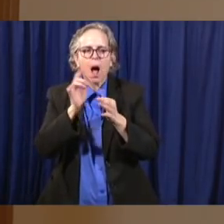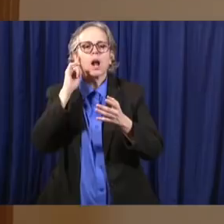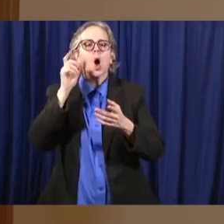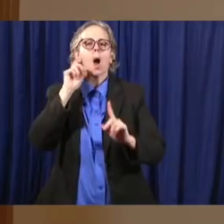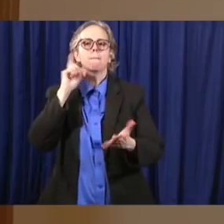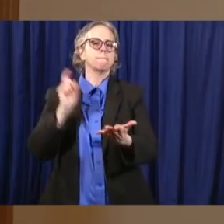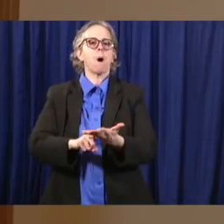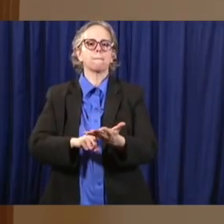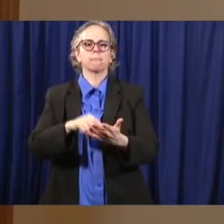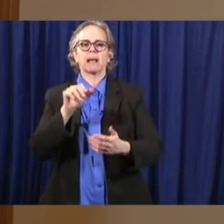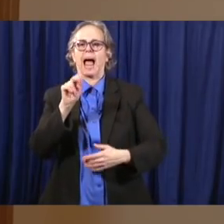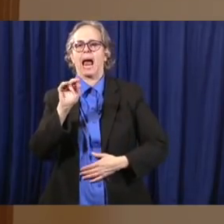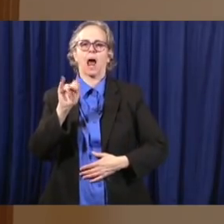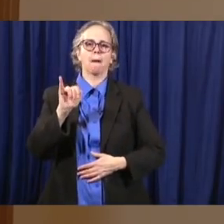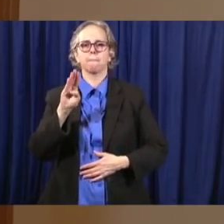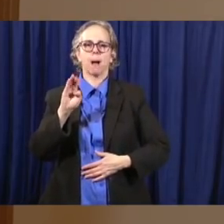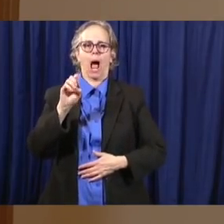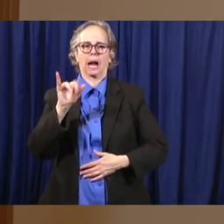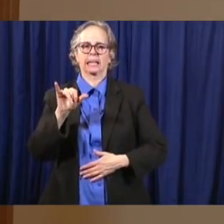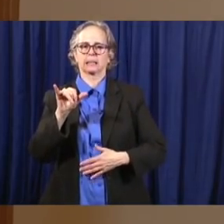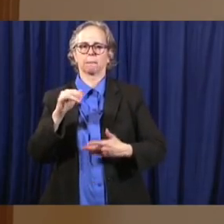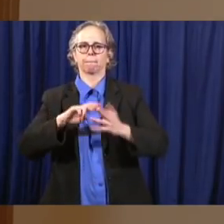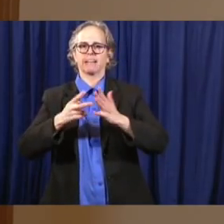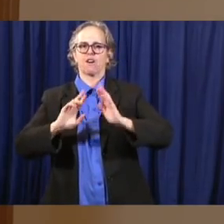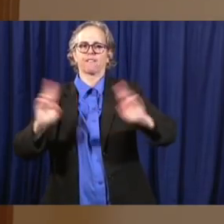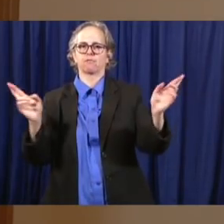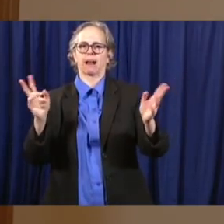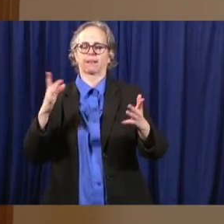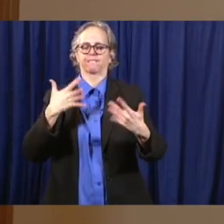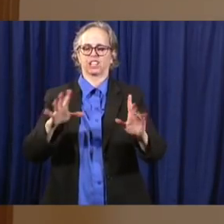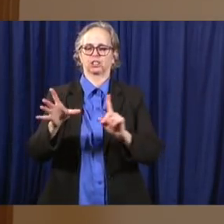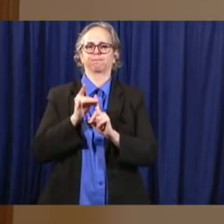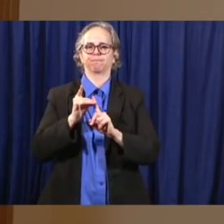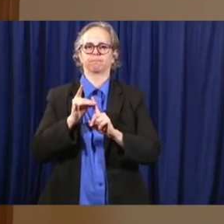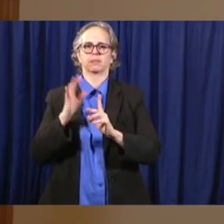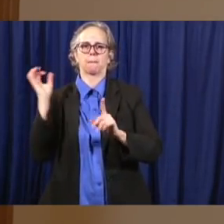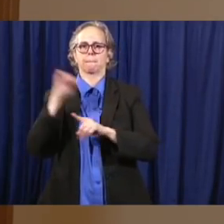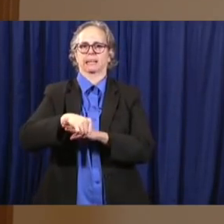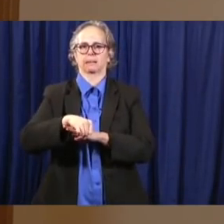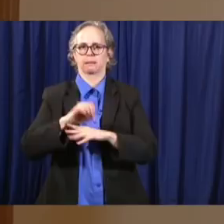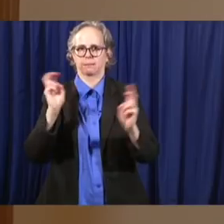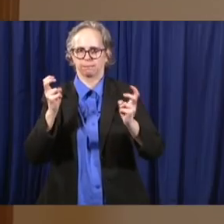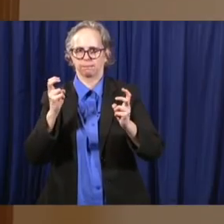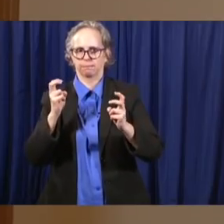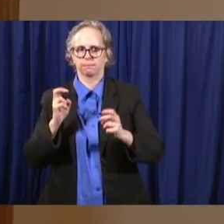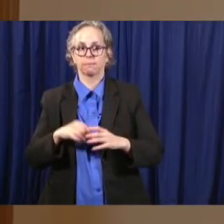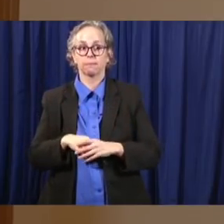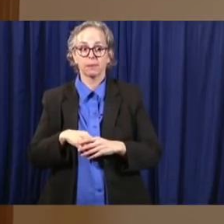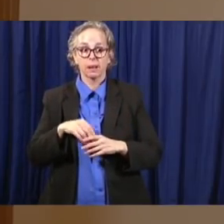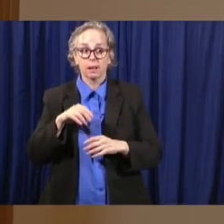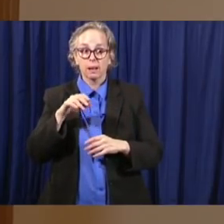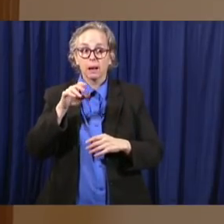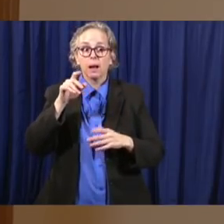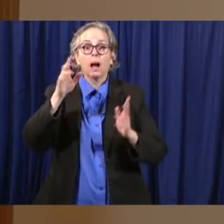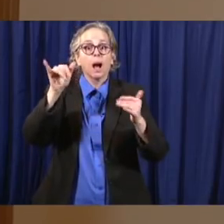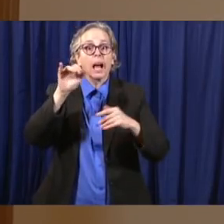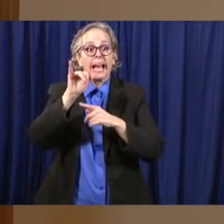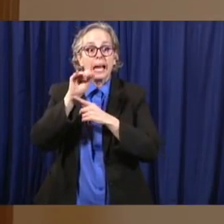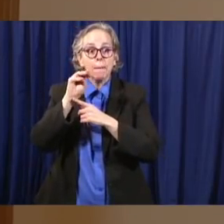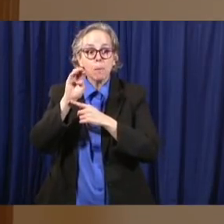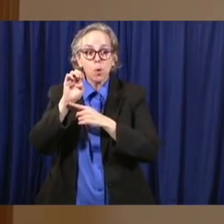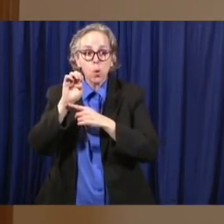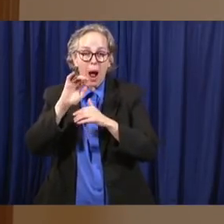fought it off. No one is absolutely certain yet how long that immunity lasts. Those